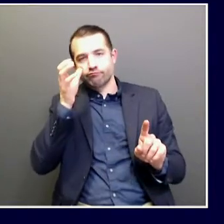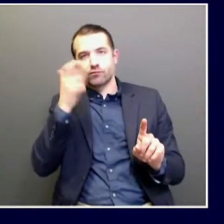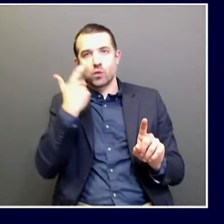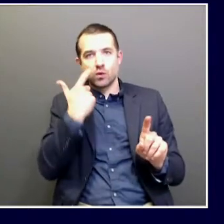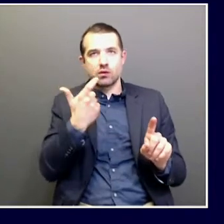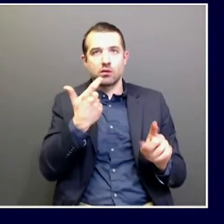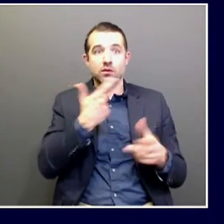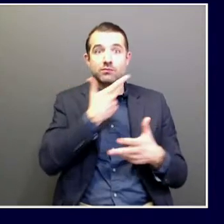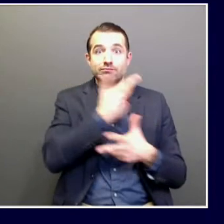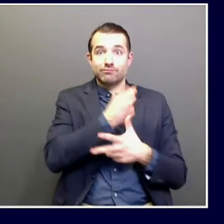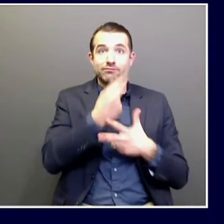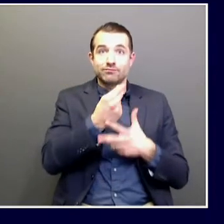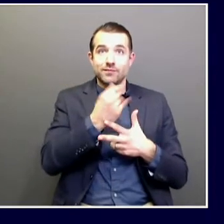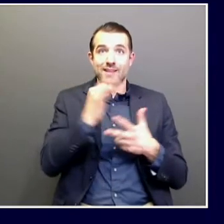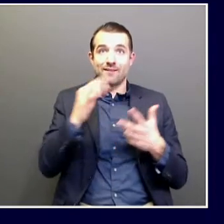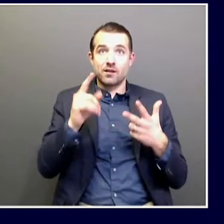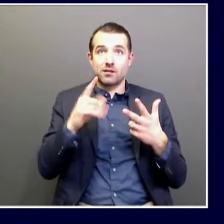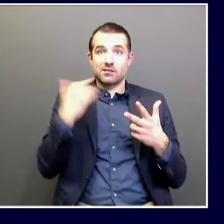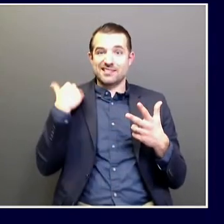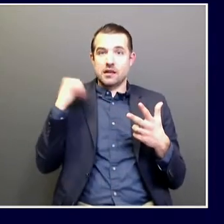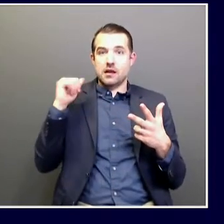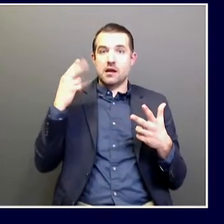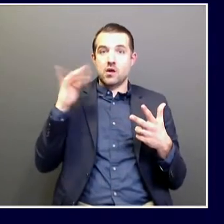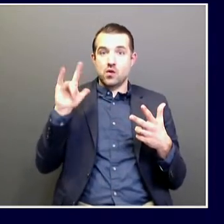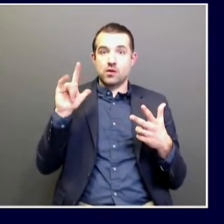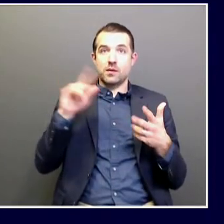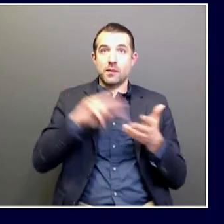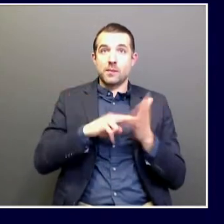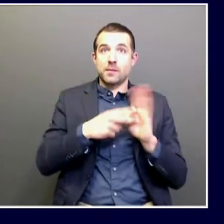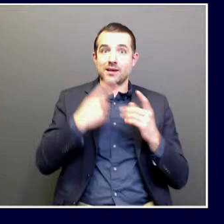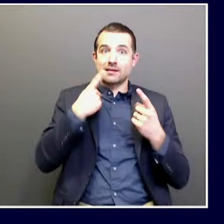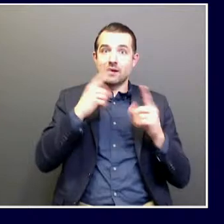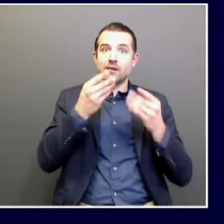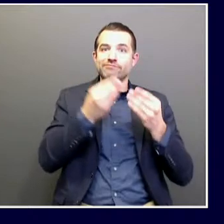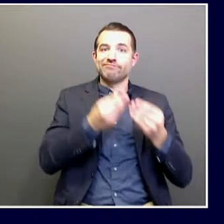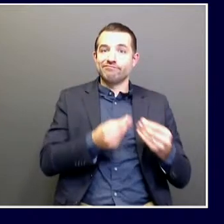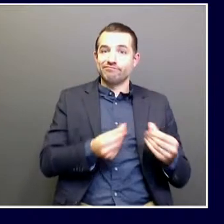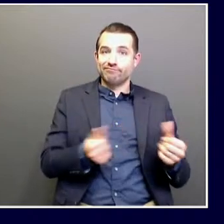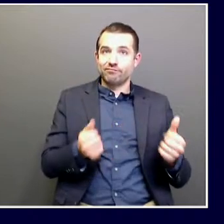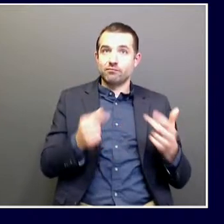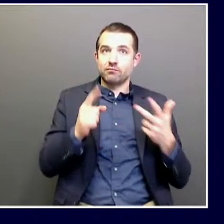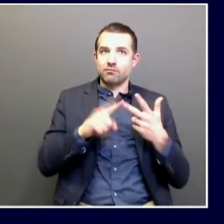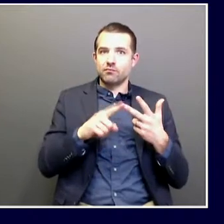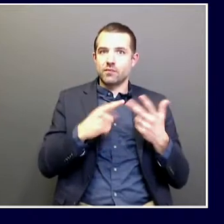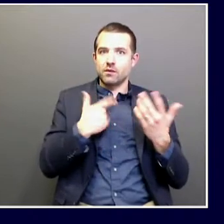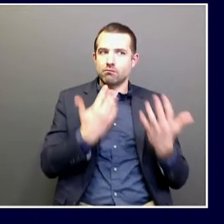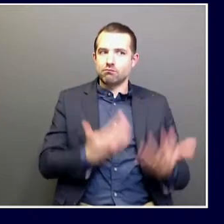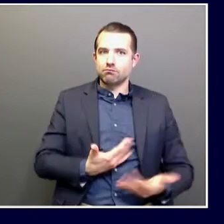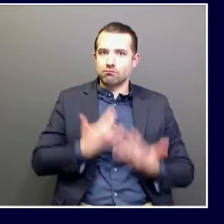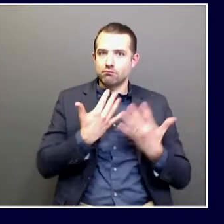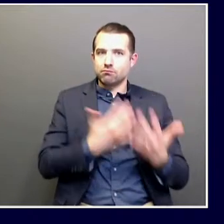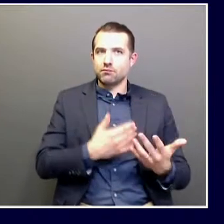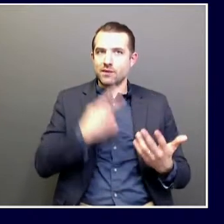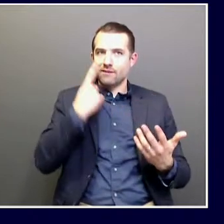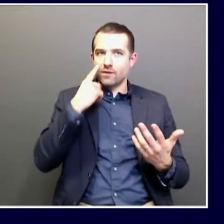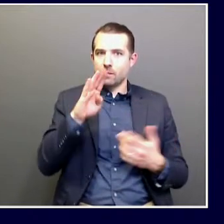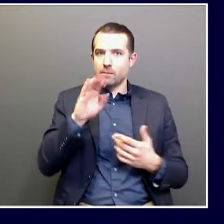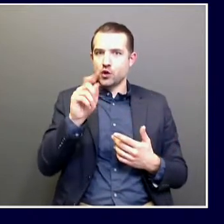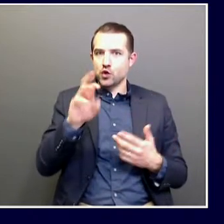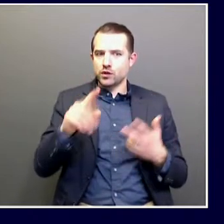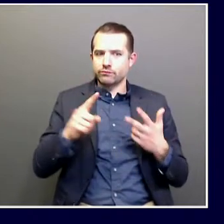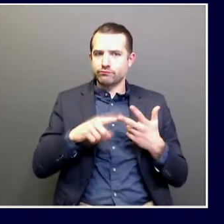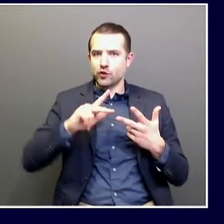the effectiveness had waned. And in the meantime, waiting for a booster, they unfortunately tested positive